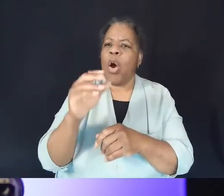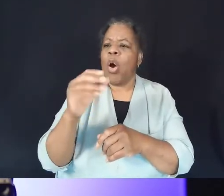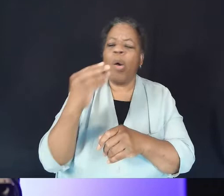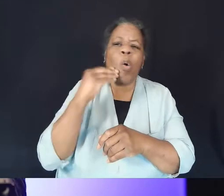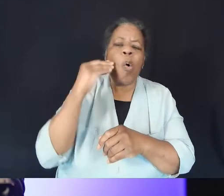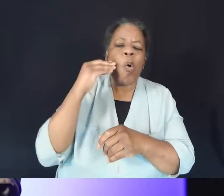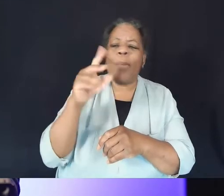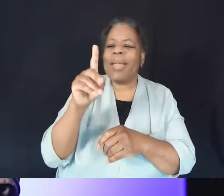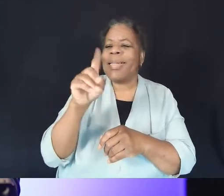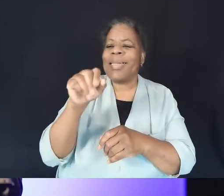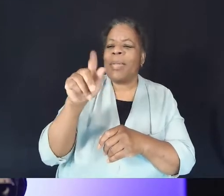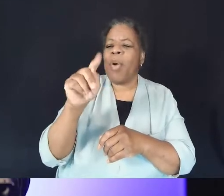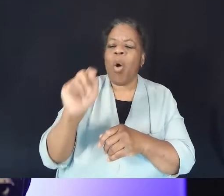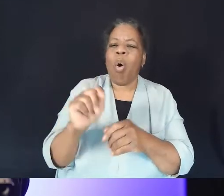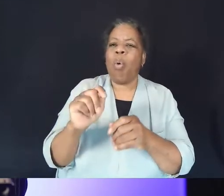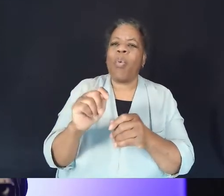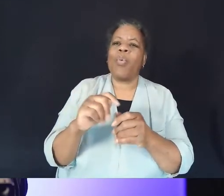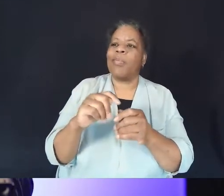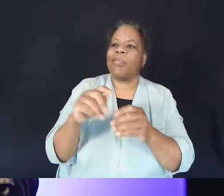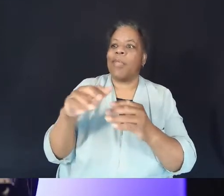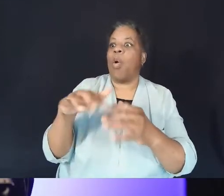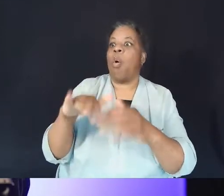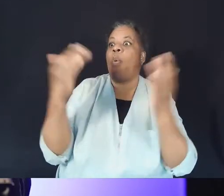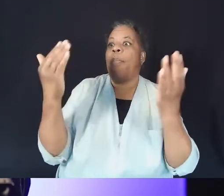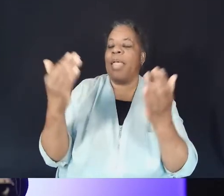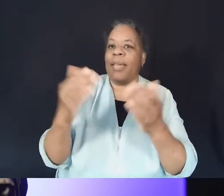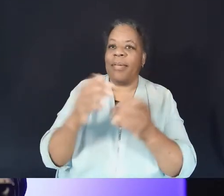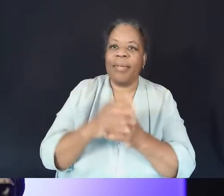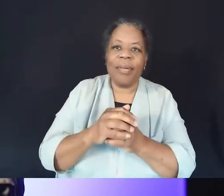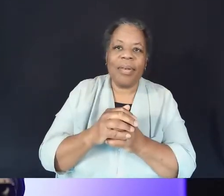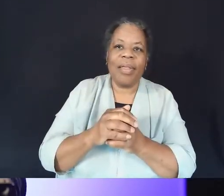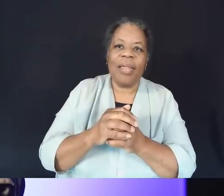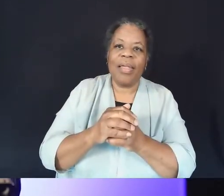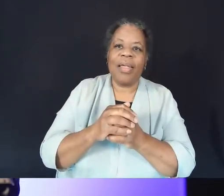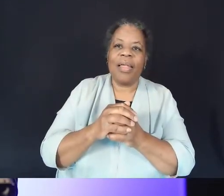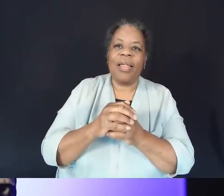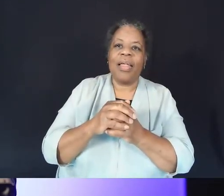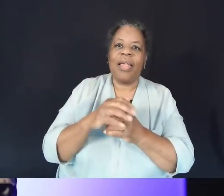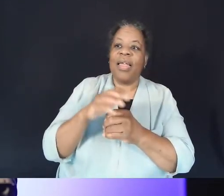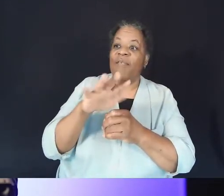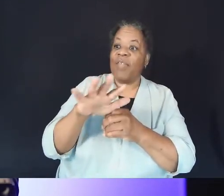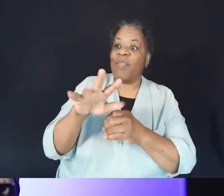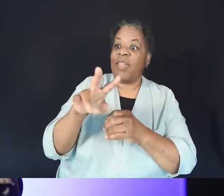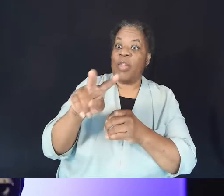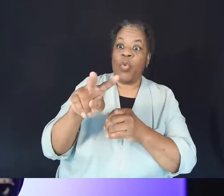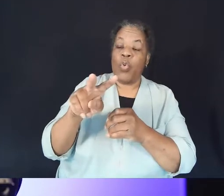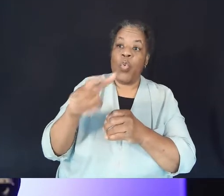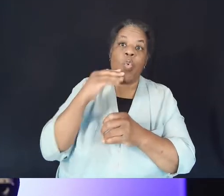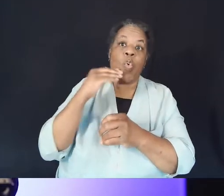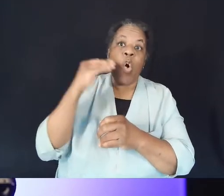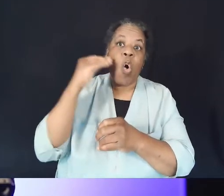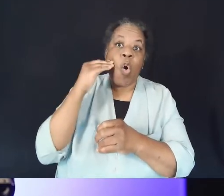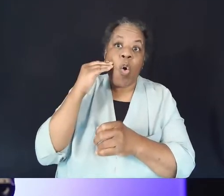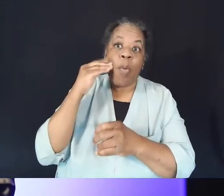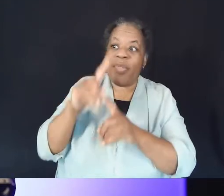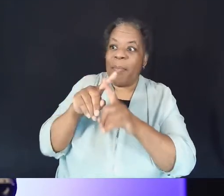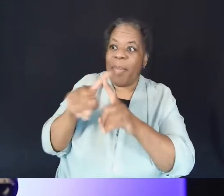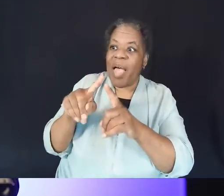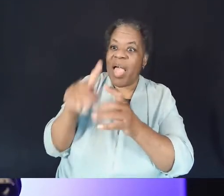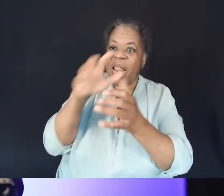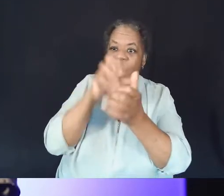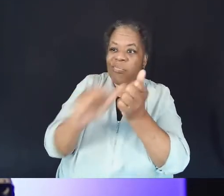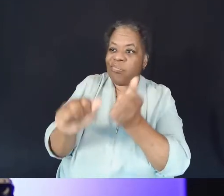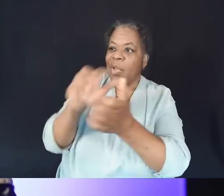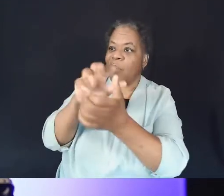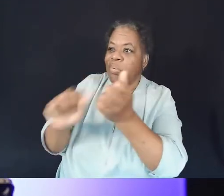were in this neighborhood where there were only 8 of the 52 homes inhabited. And on the street that we were on,